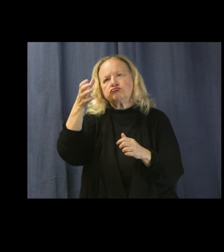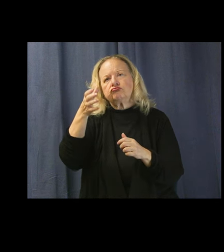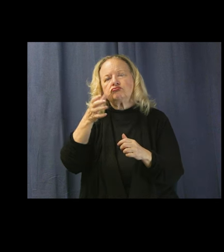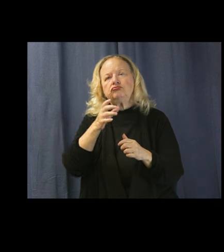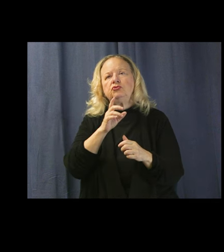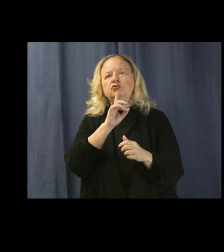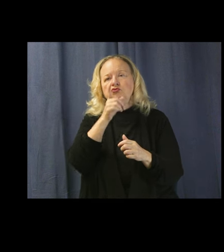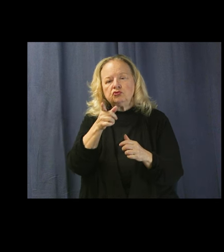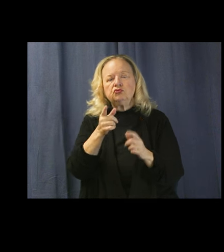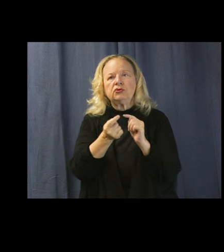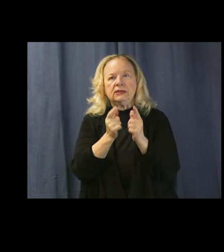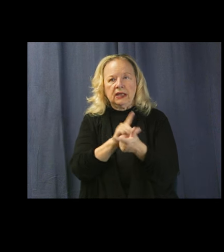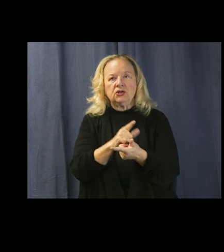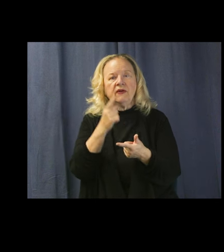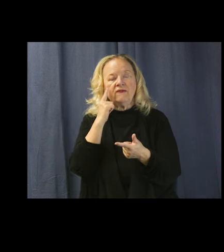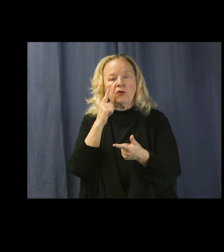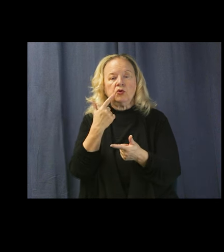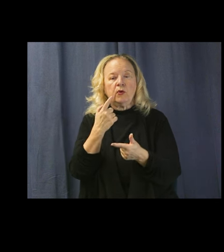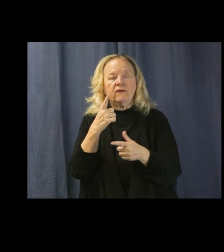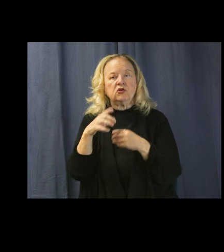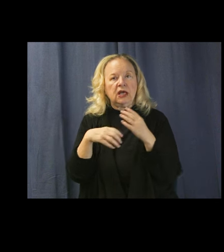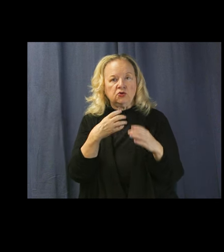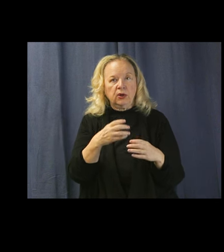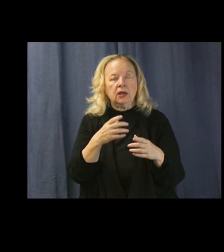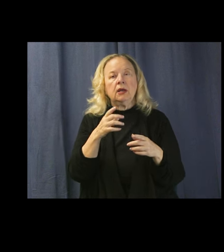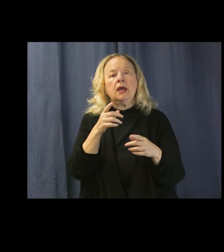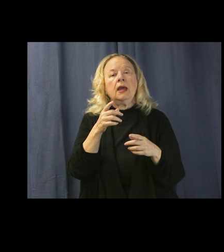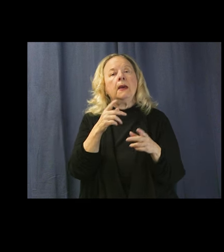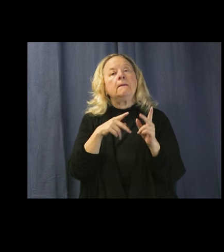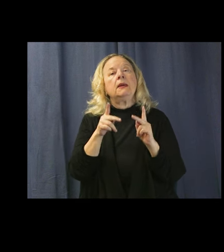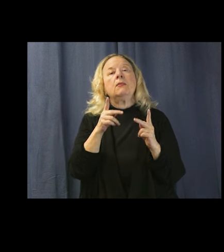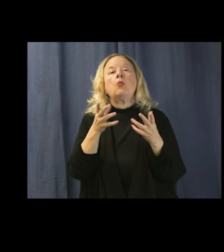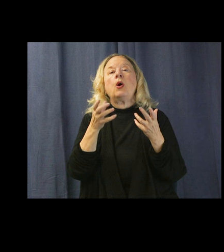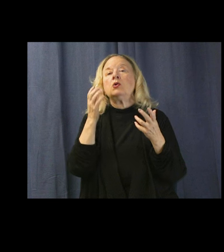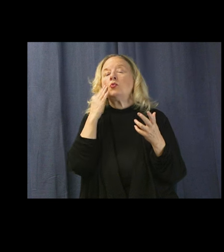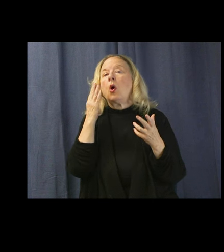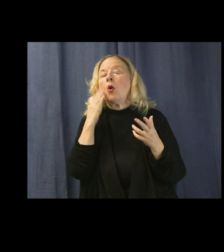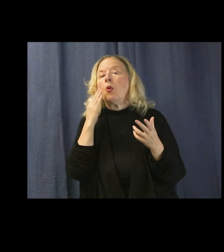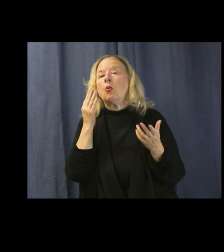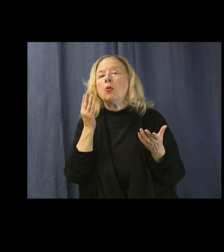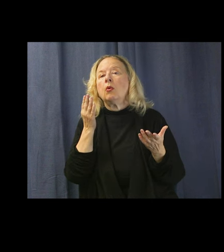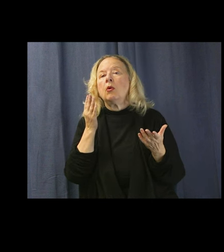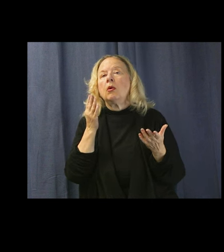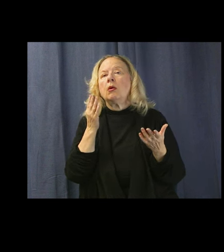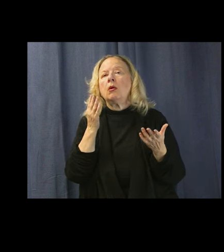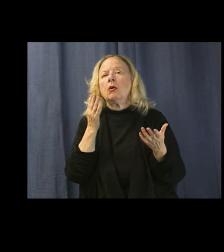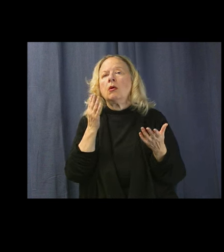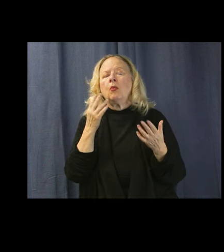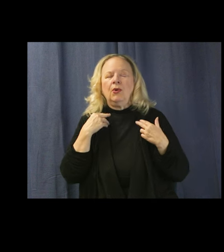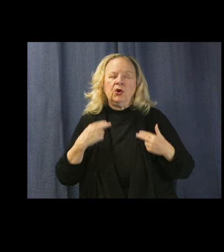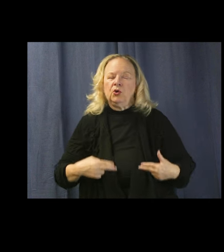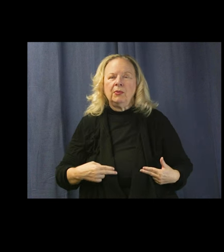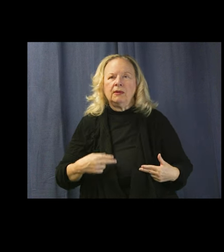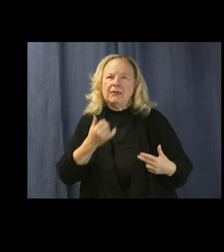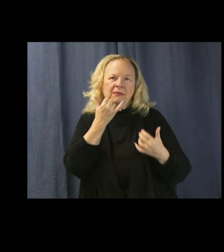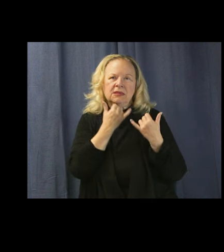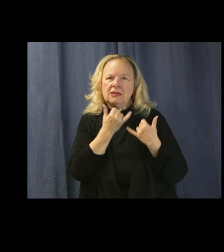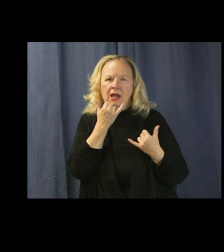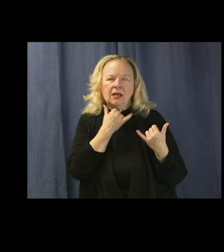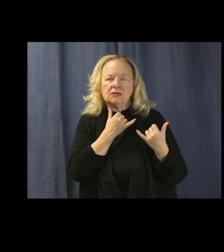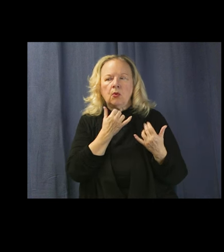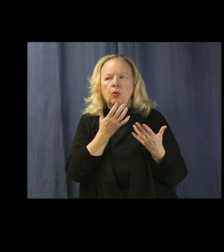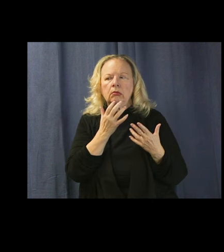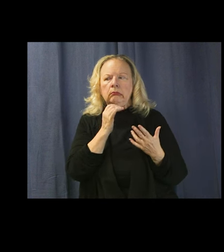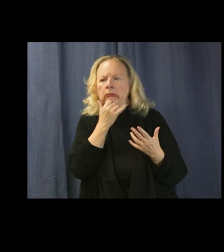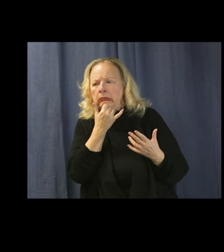online Bible for the 21st century. And those of you, we want you to know, we know we're human and we make mistakes, and or maybe we miss something.